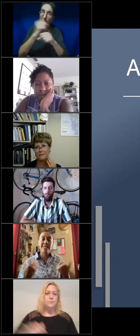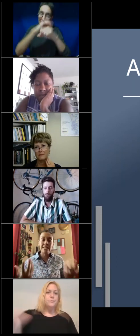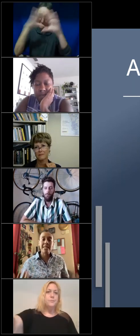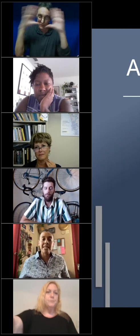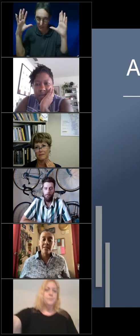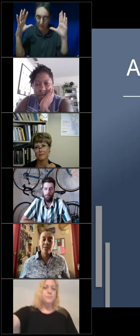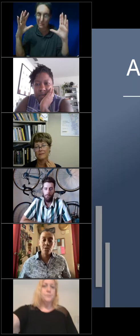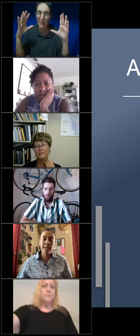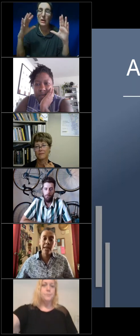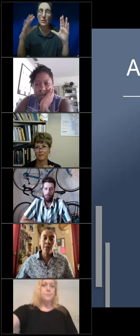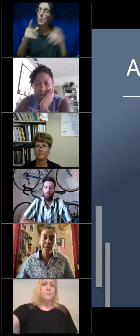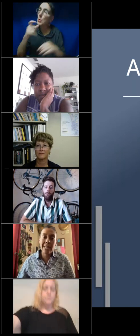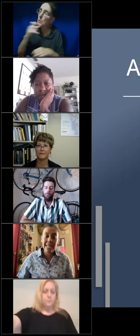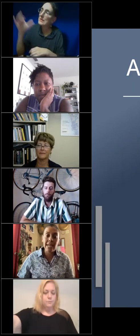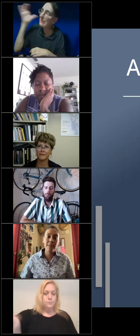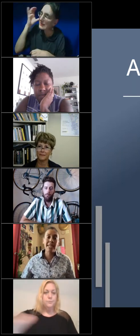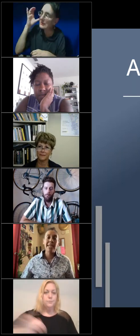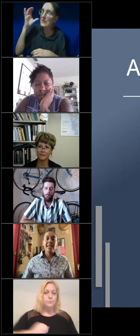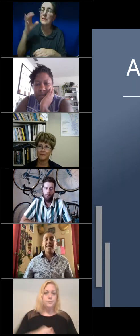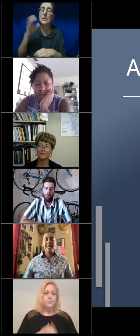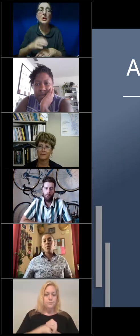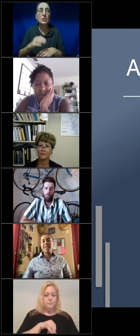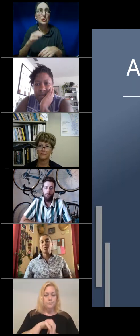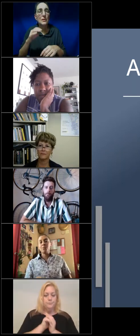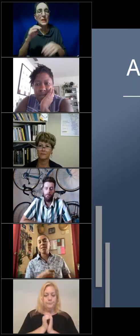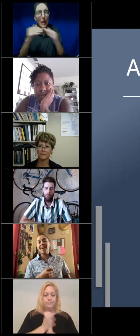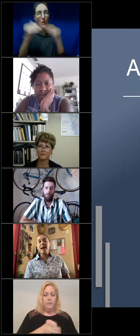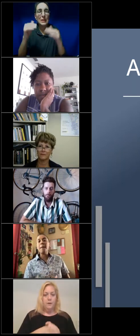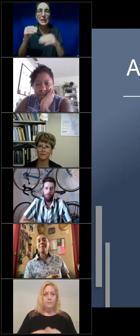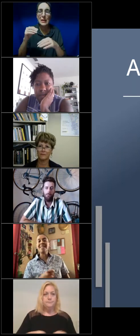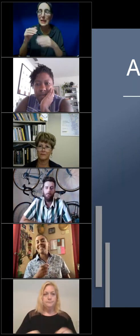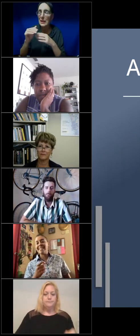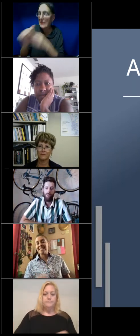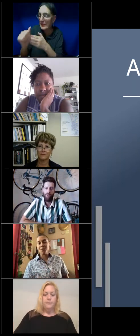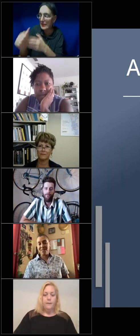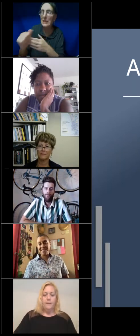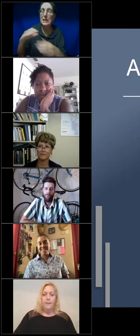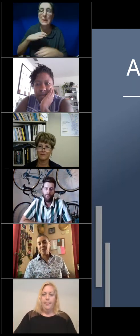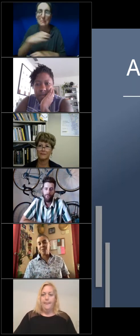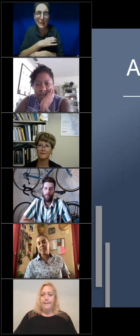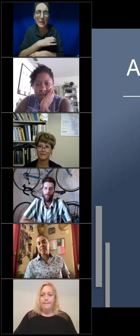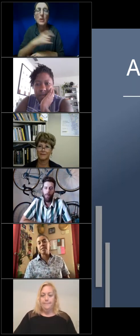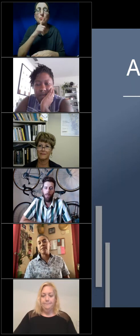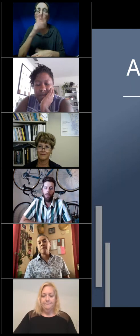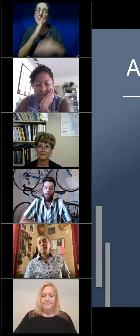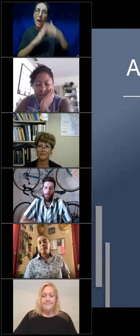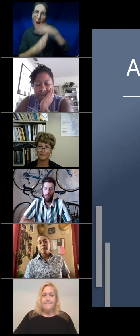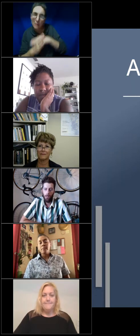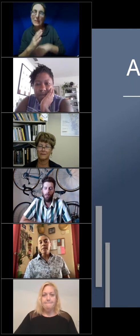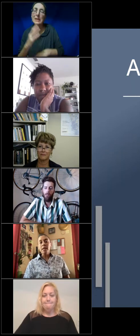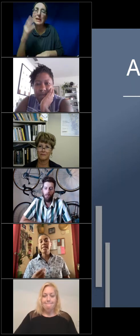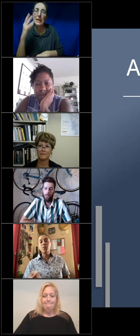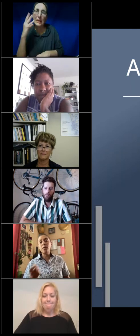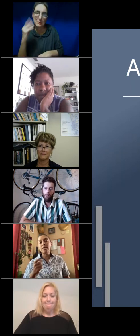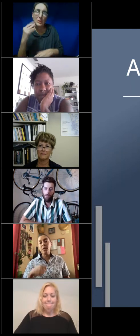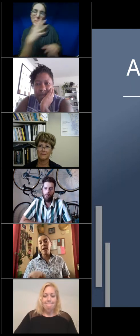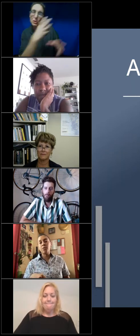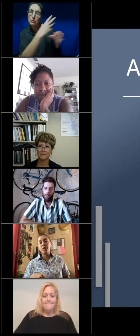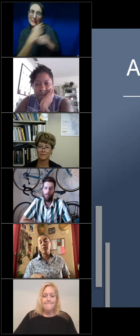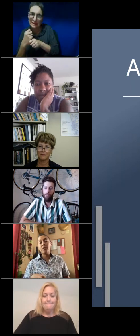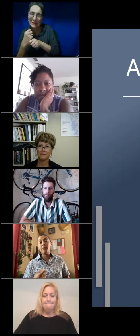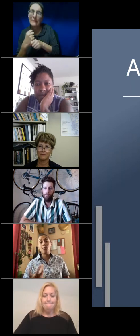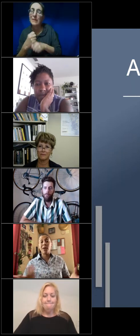who's listening to the equity leading committee, it's going to be a humbling experience to receive this. And it's going